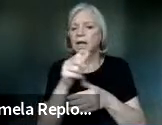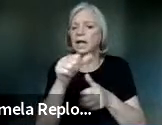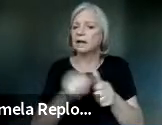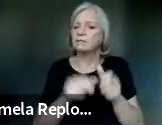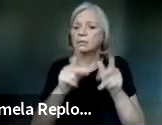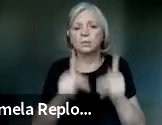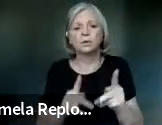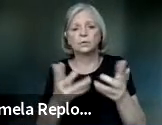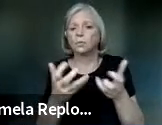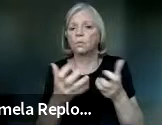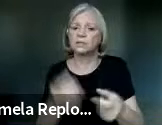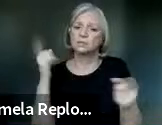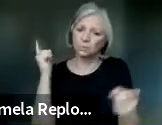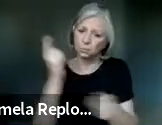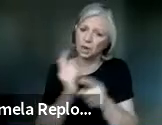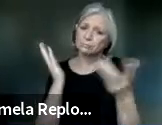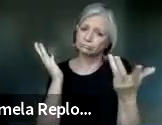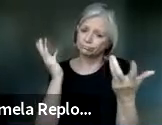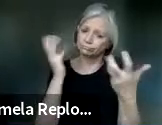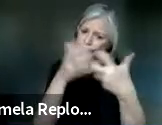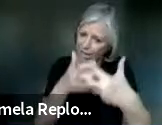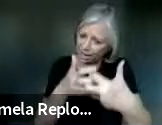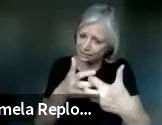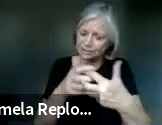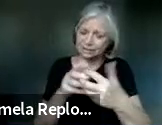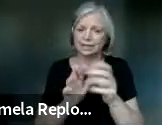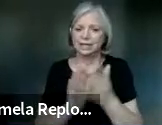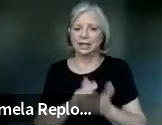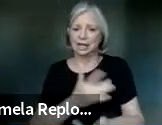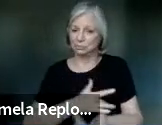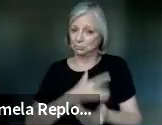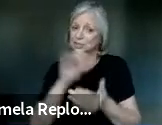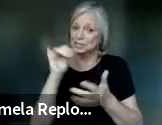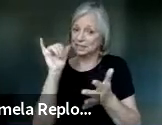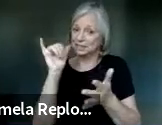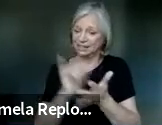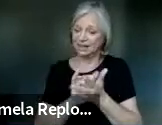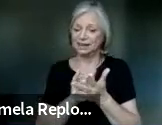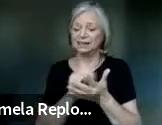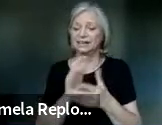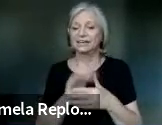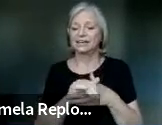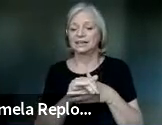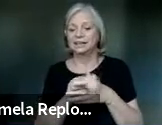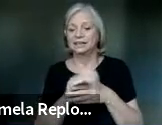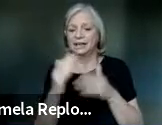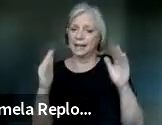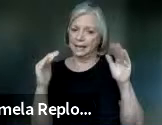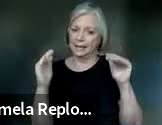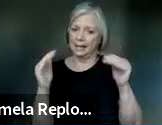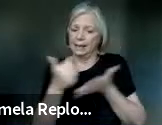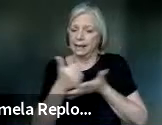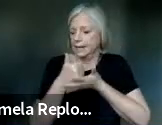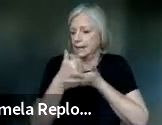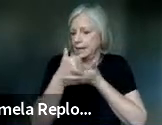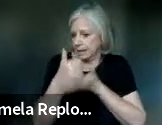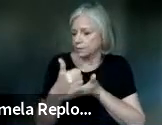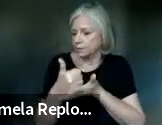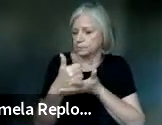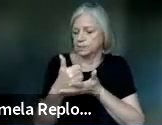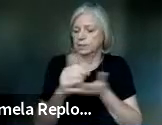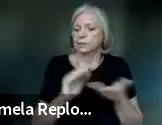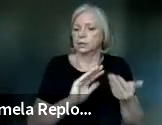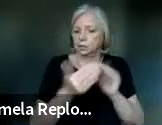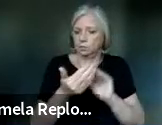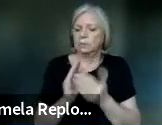right. And I appreciate that. It really does help us keep the community safer. So